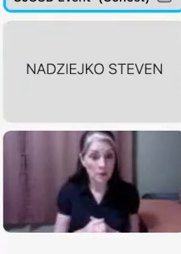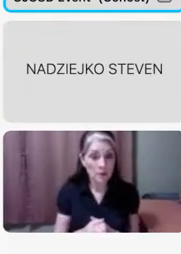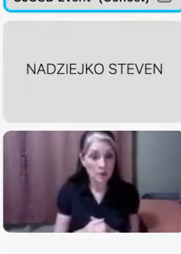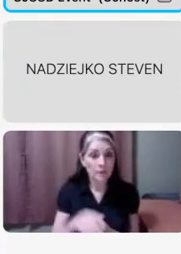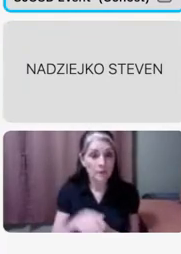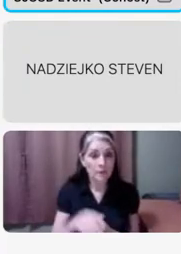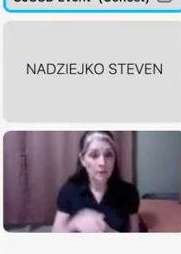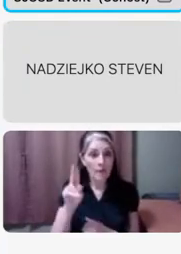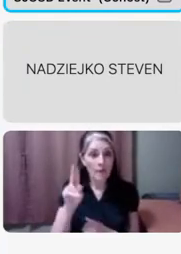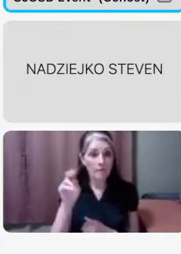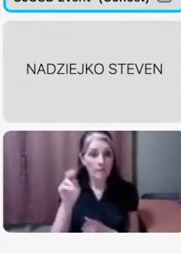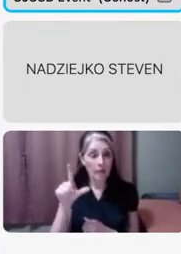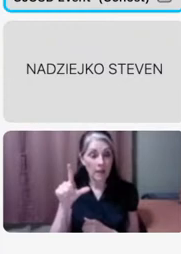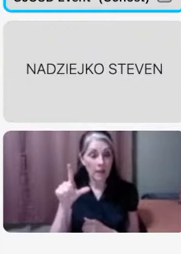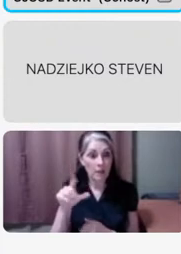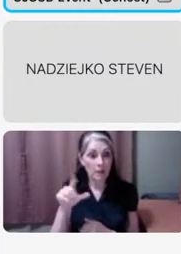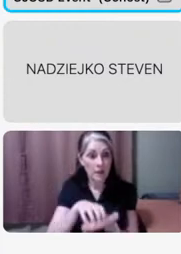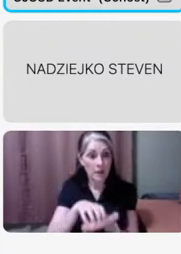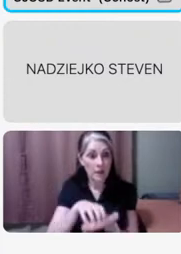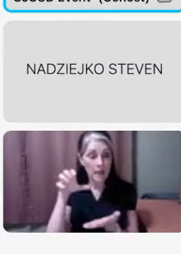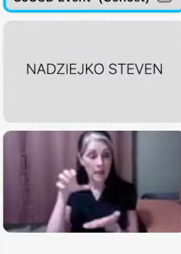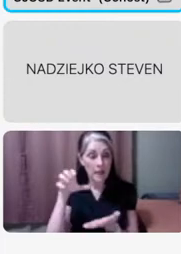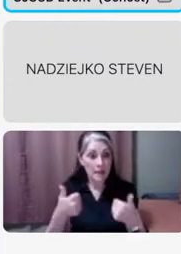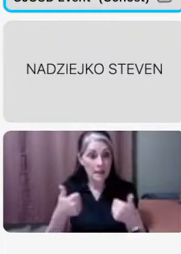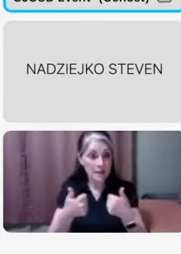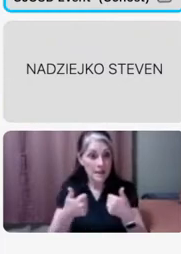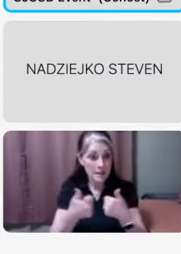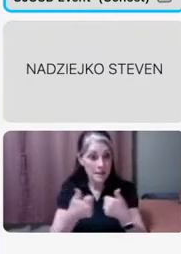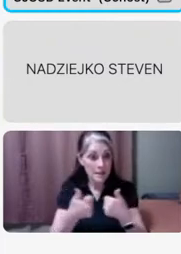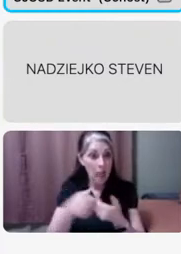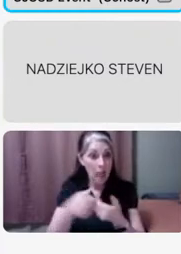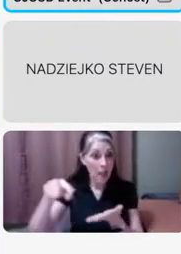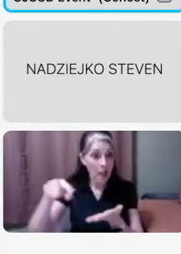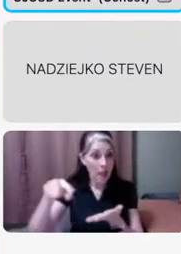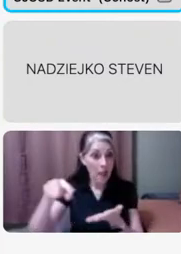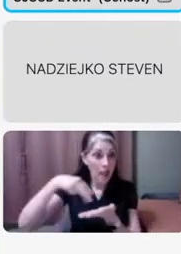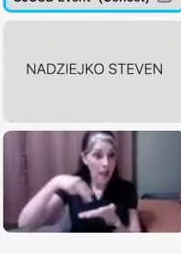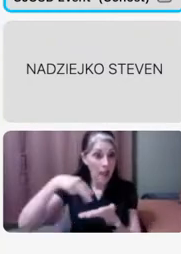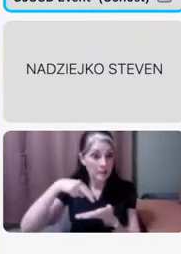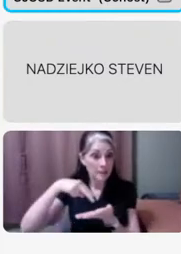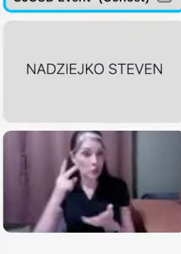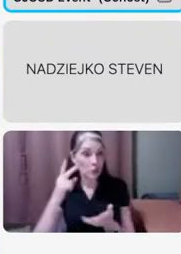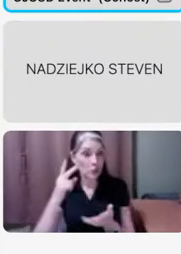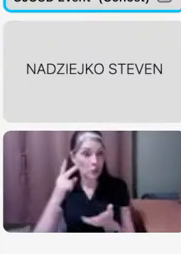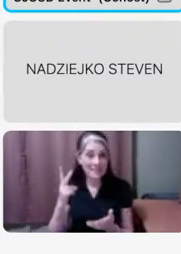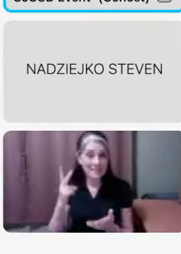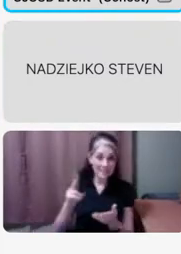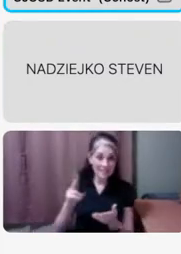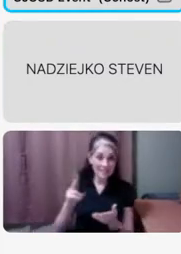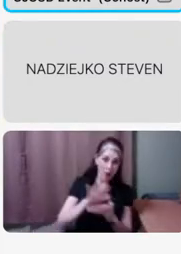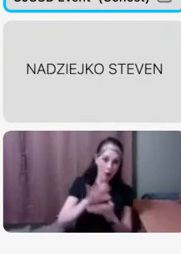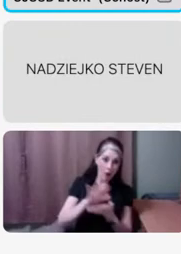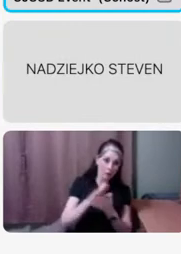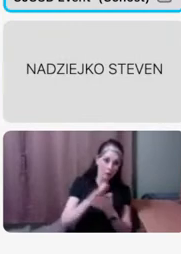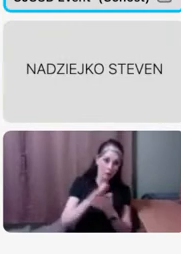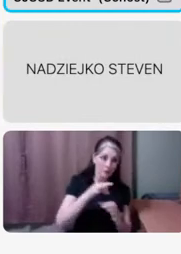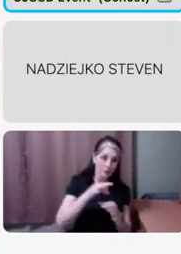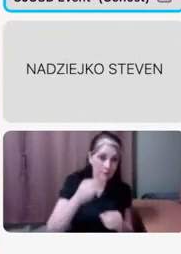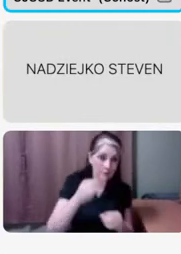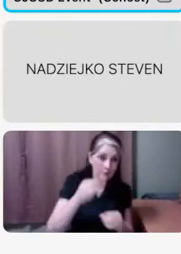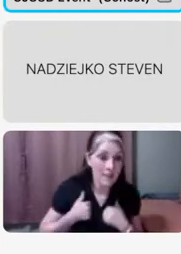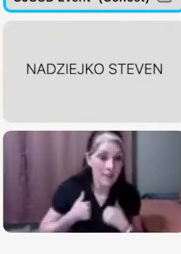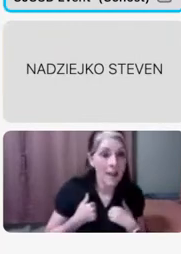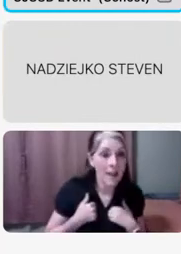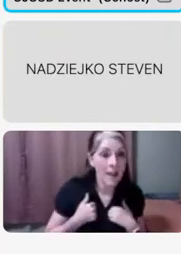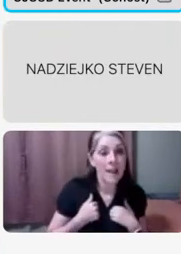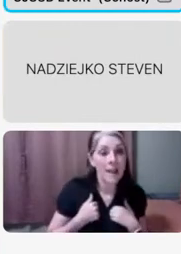arcade games and dancing as you can see our school spirit is alive and thriving in titan town